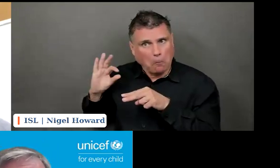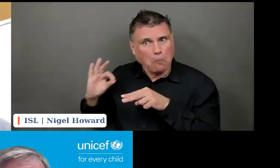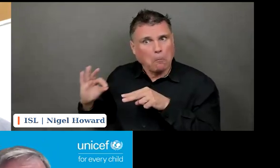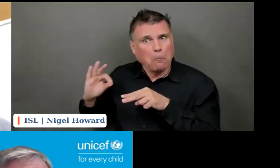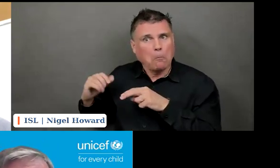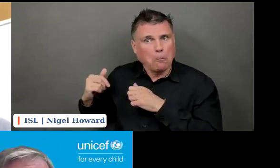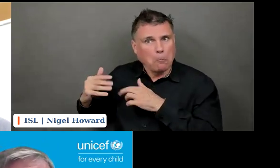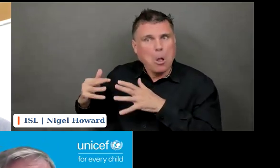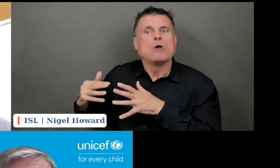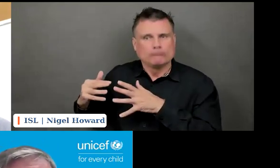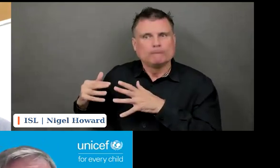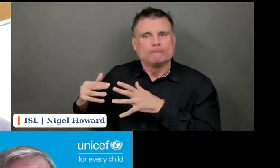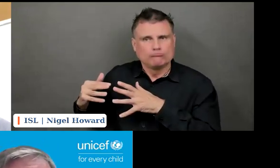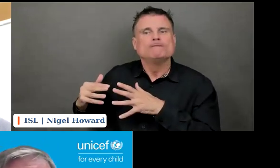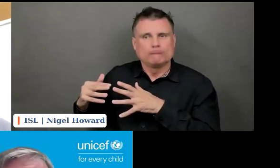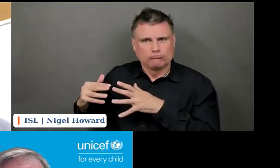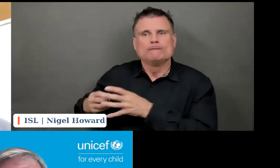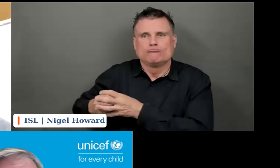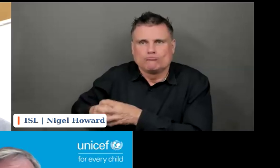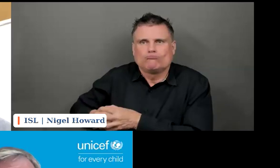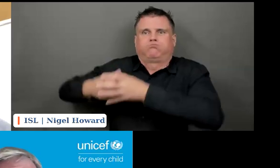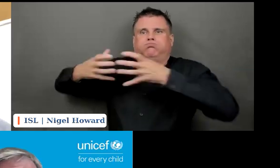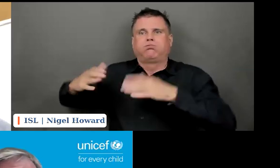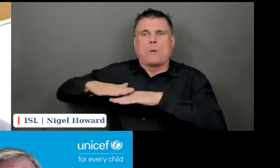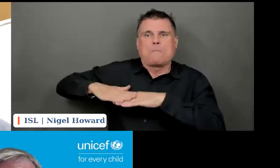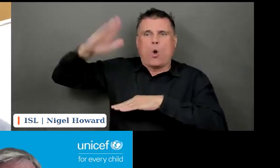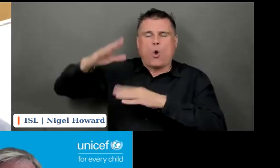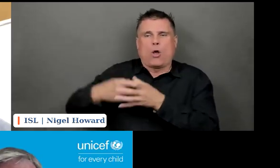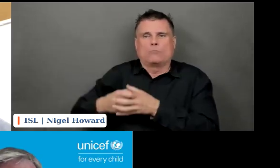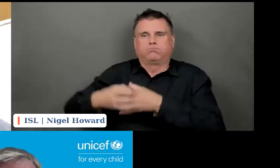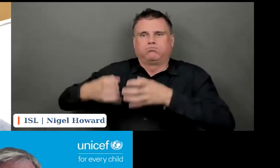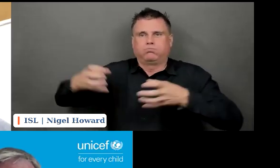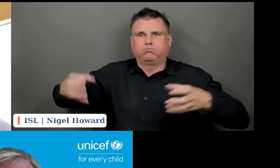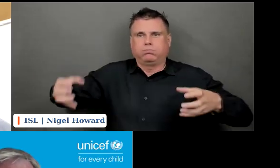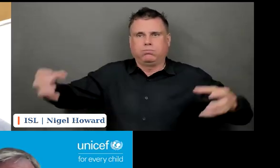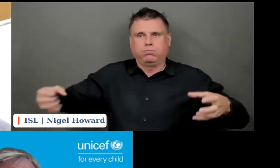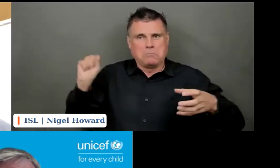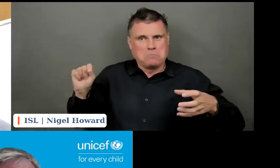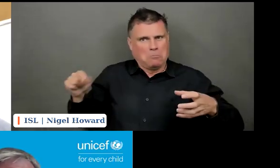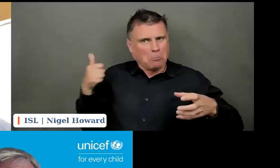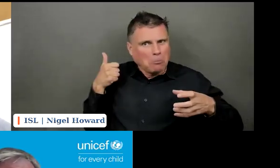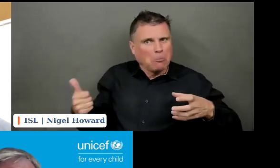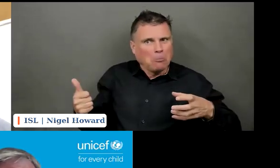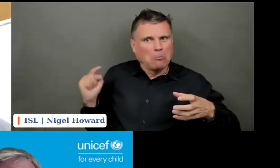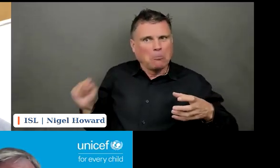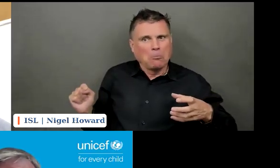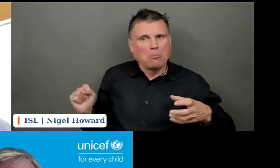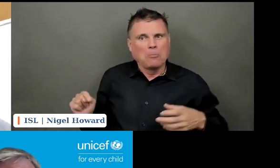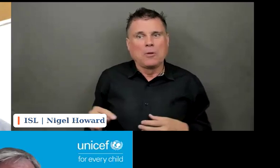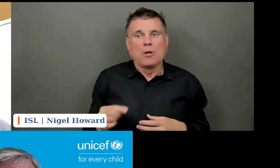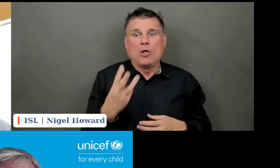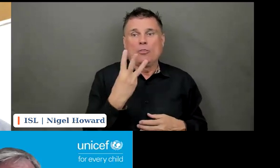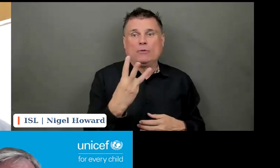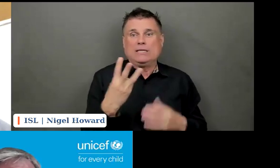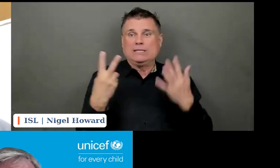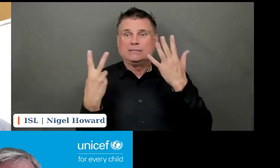then, it has been scaled up to 307 sectors, and the mobile